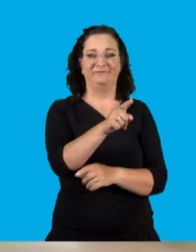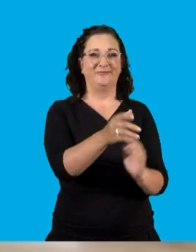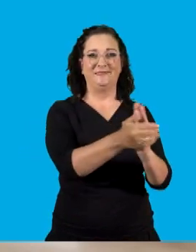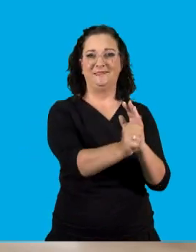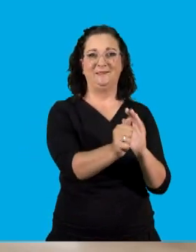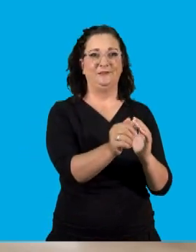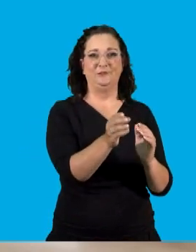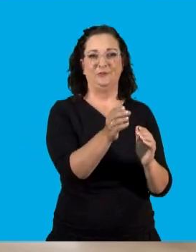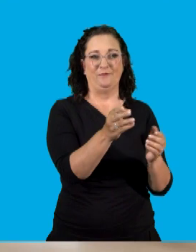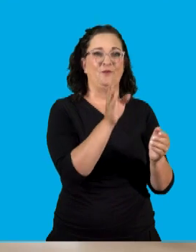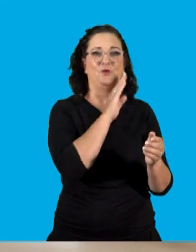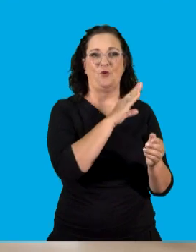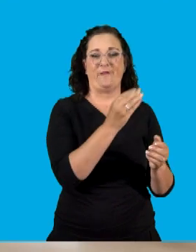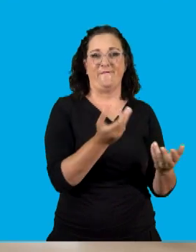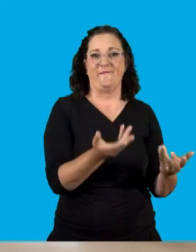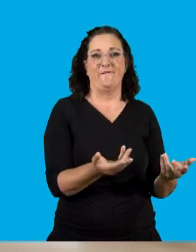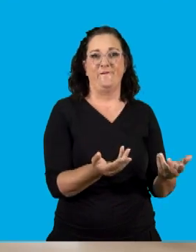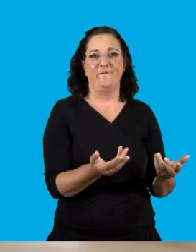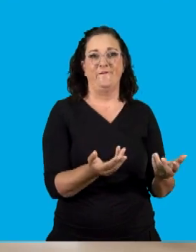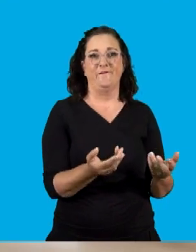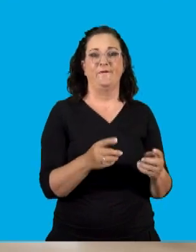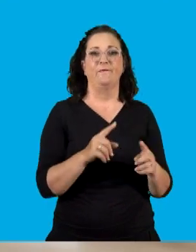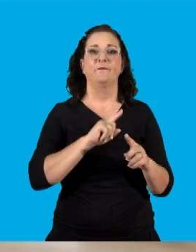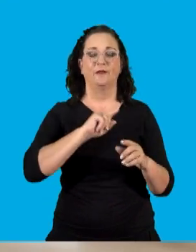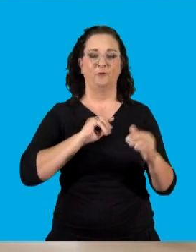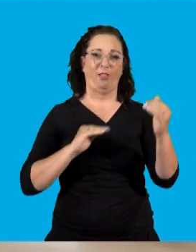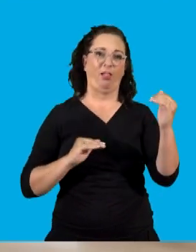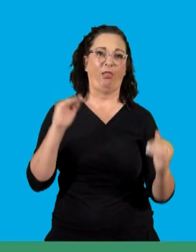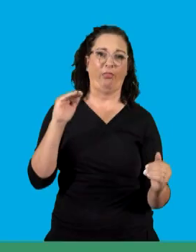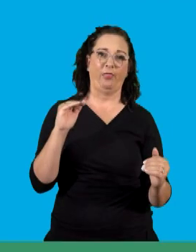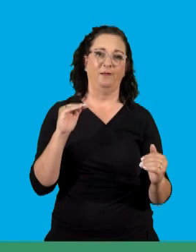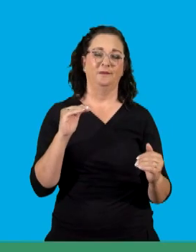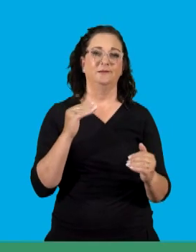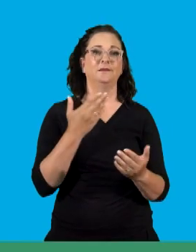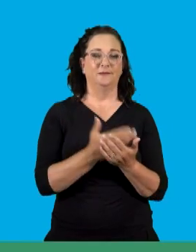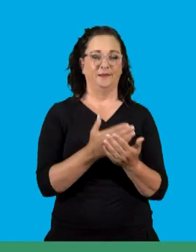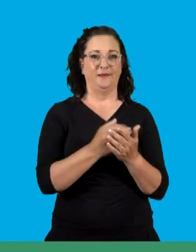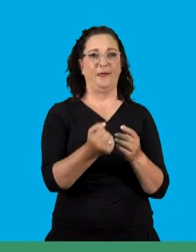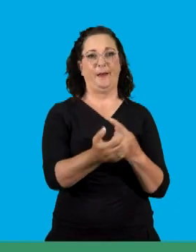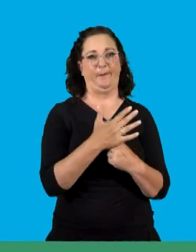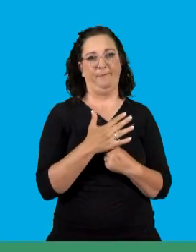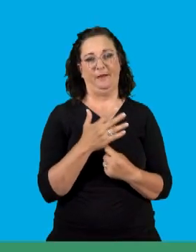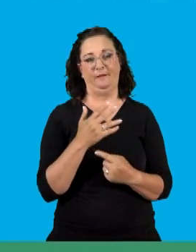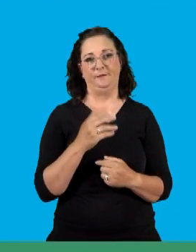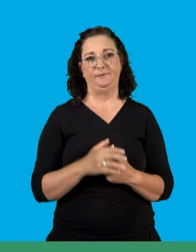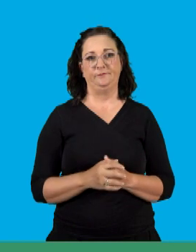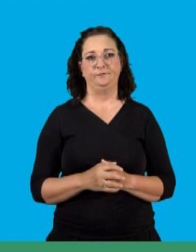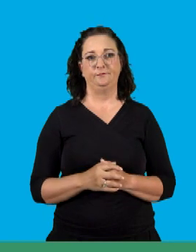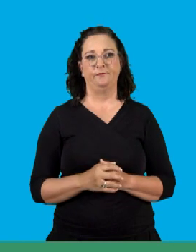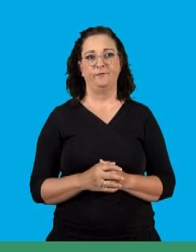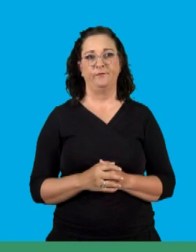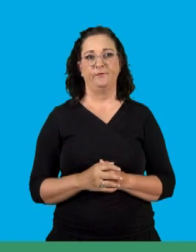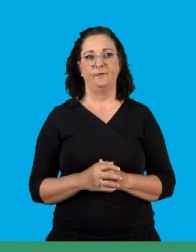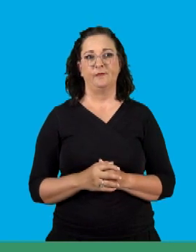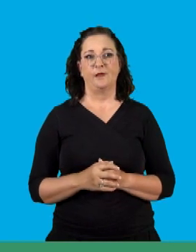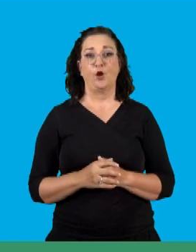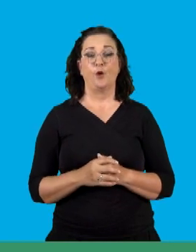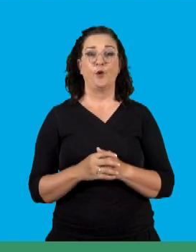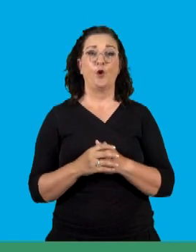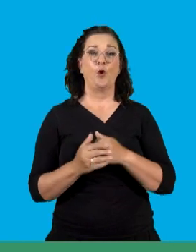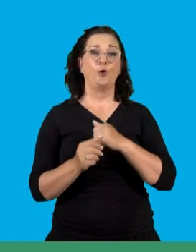particular jobs that are there. So it is the impact of inequality and poverty. Poverty leads